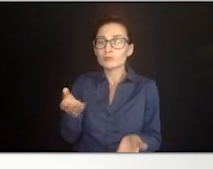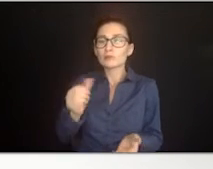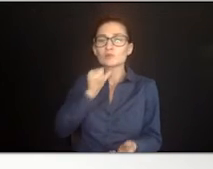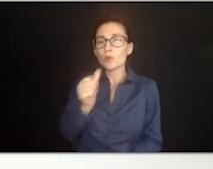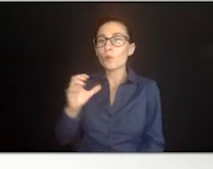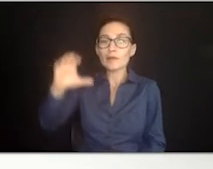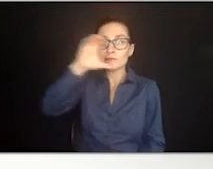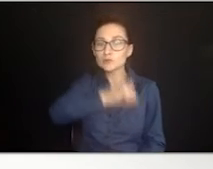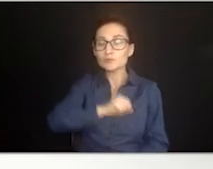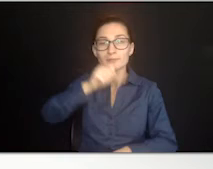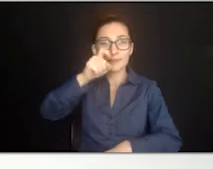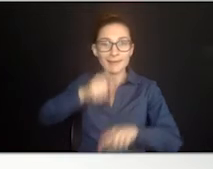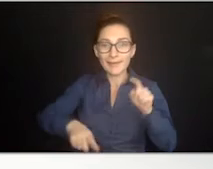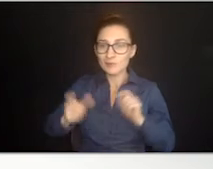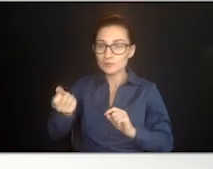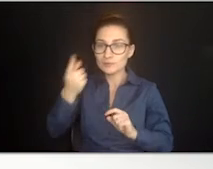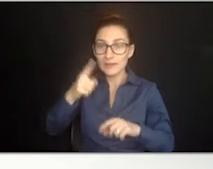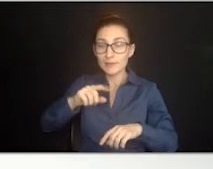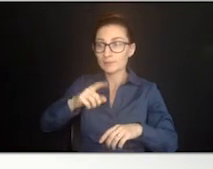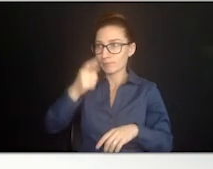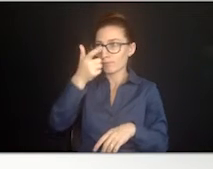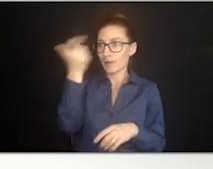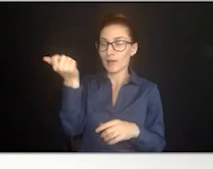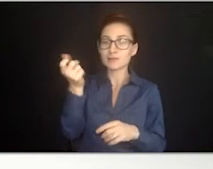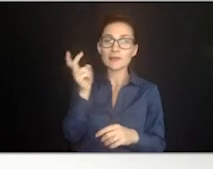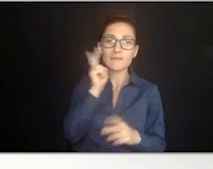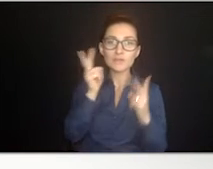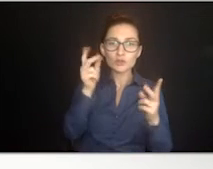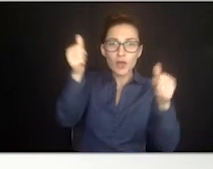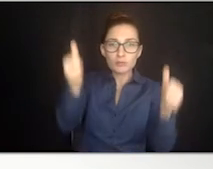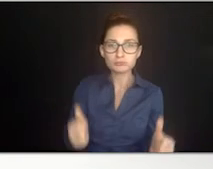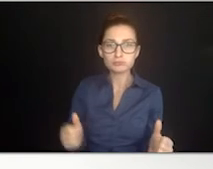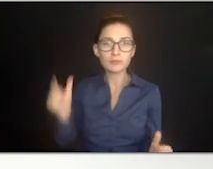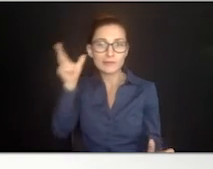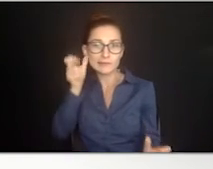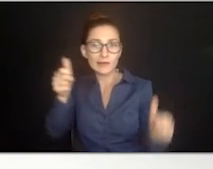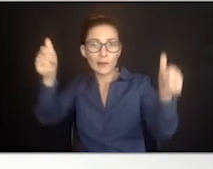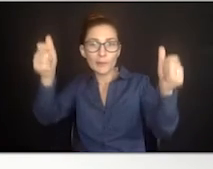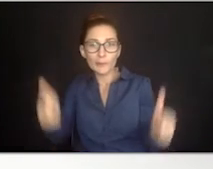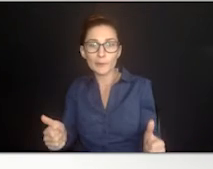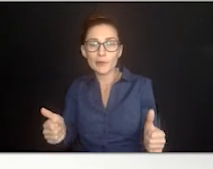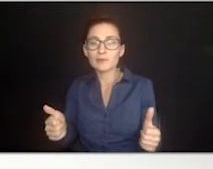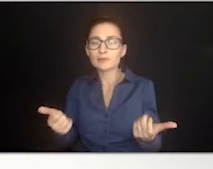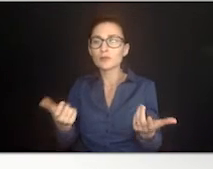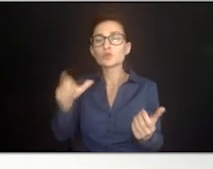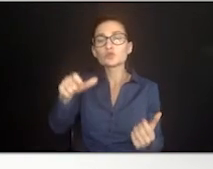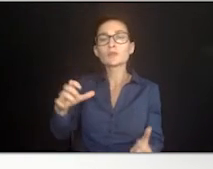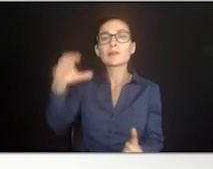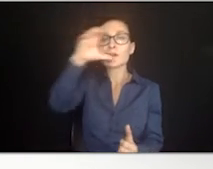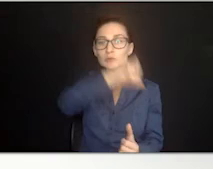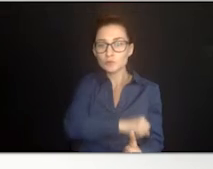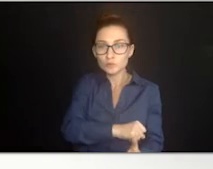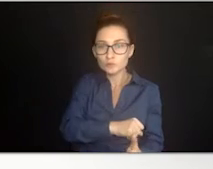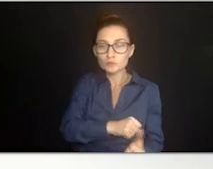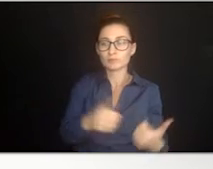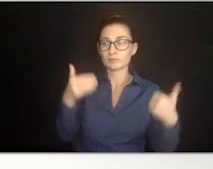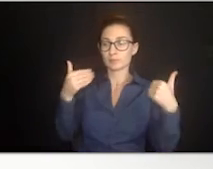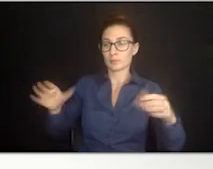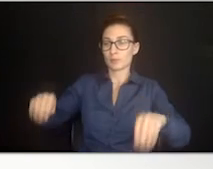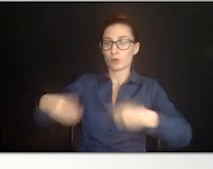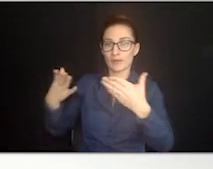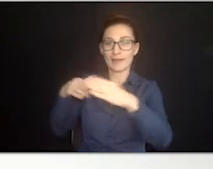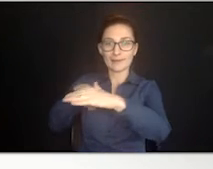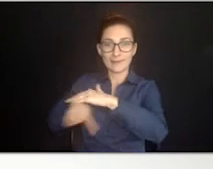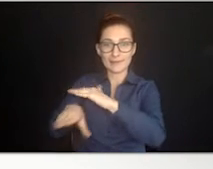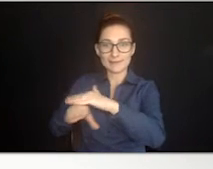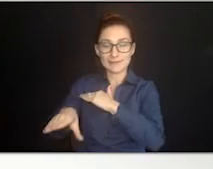can't hear you correctly or they can't see what's going on. We have to assume and then give them the tools in order to access and show what